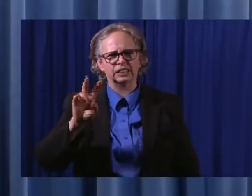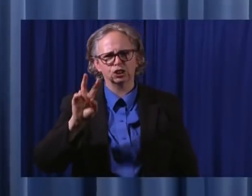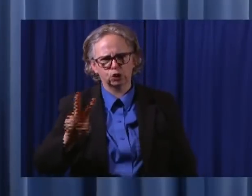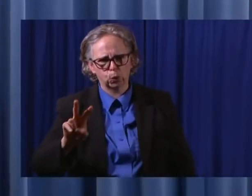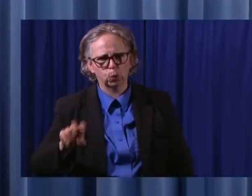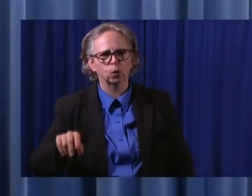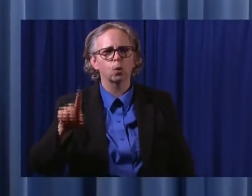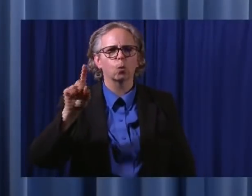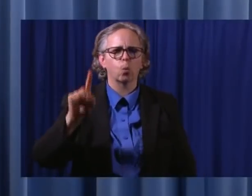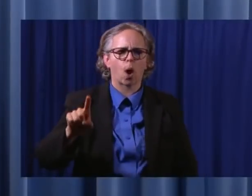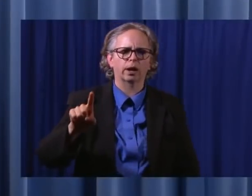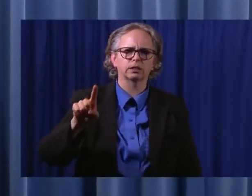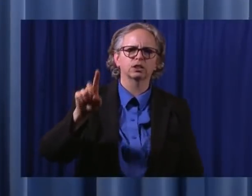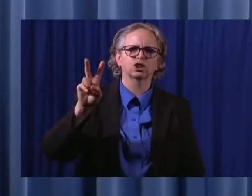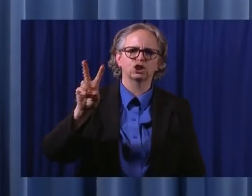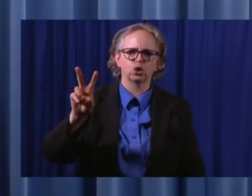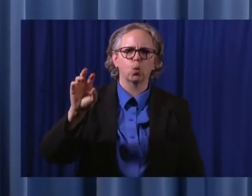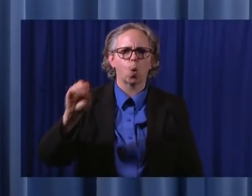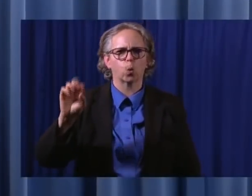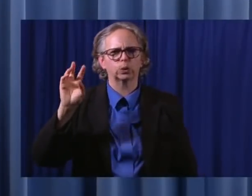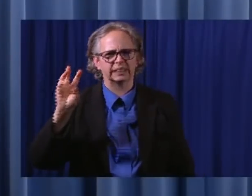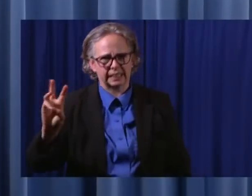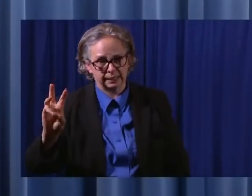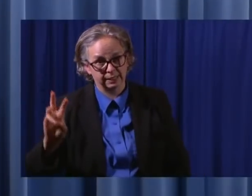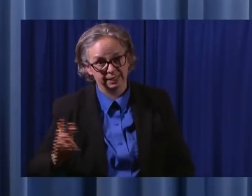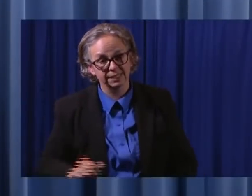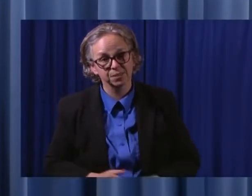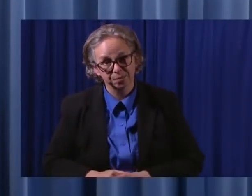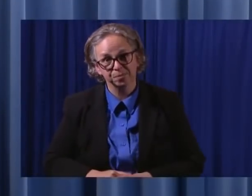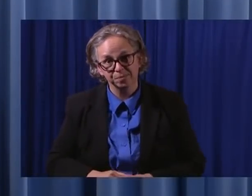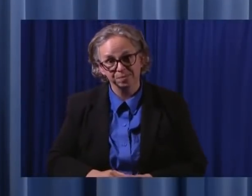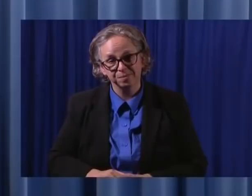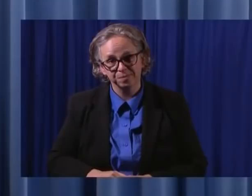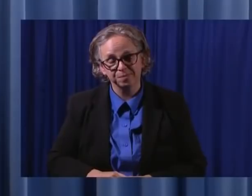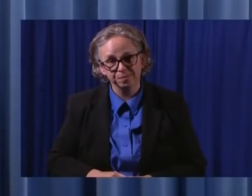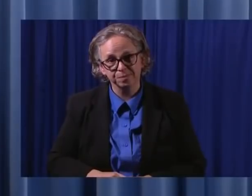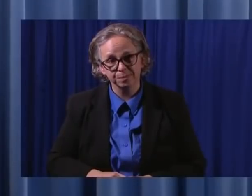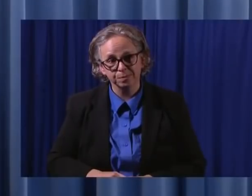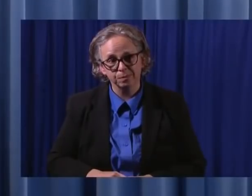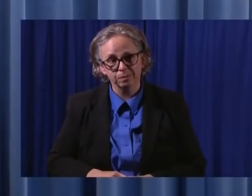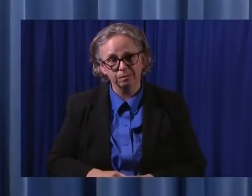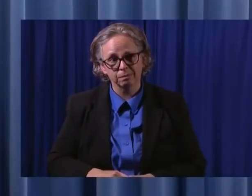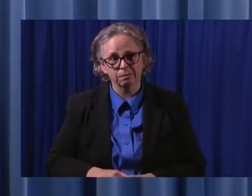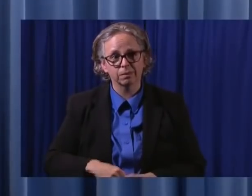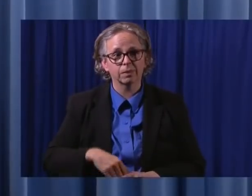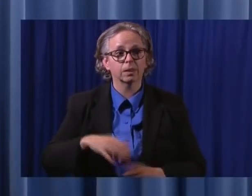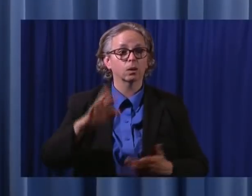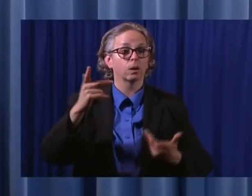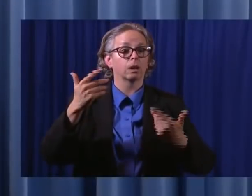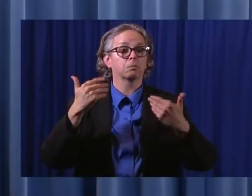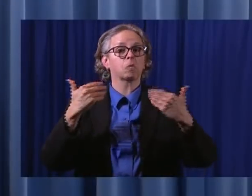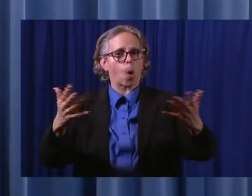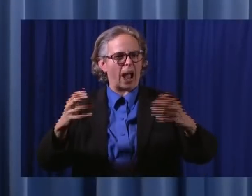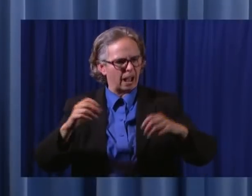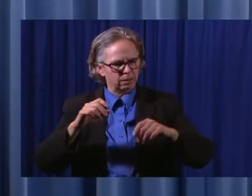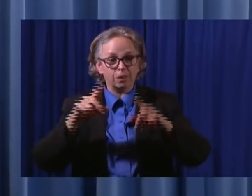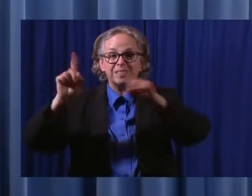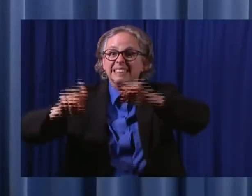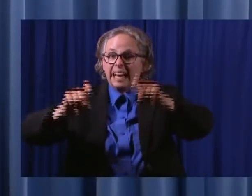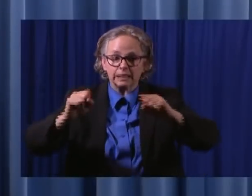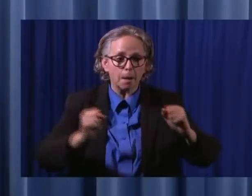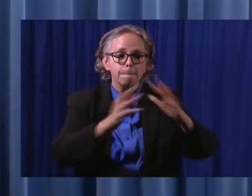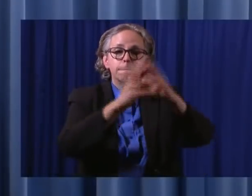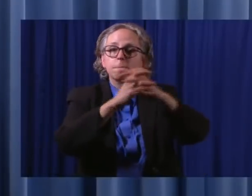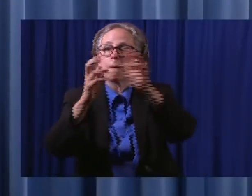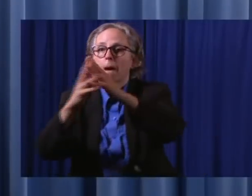We have planned pop-up testing locations to continue those pop-up testing. Those had been scheduled